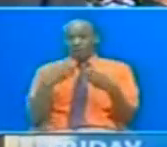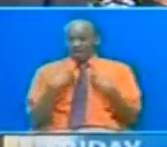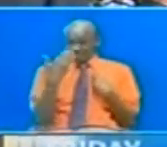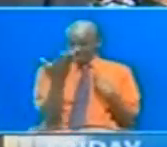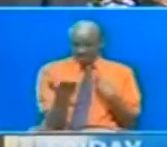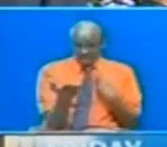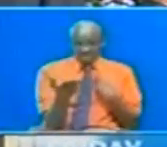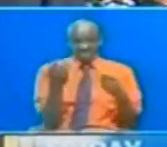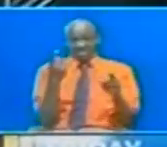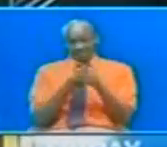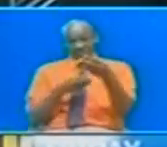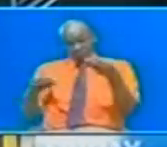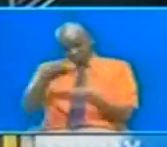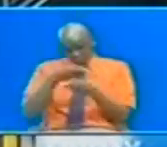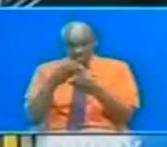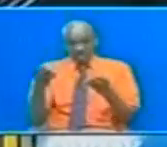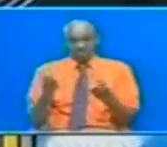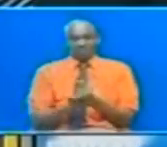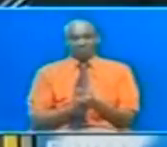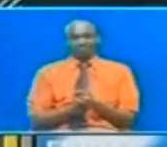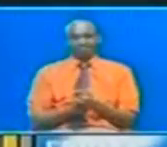probably commodity trading.